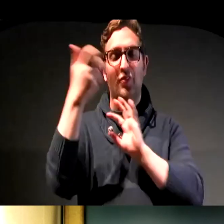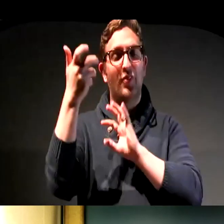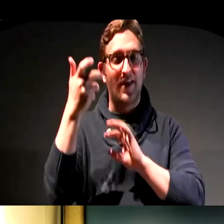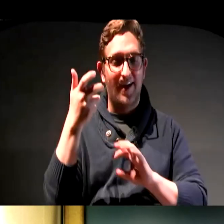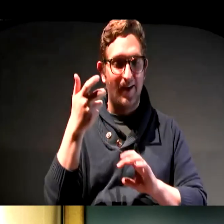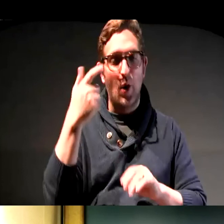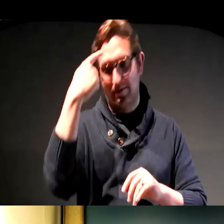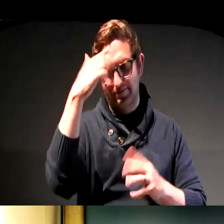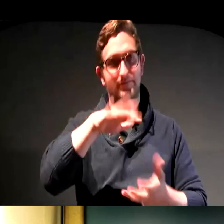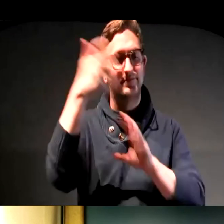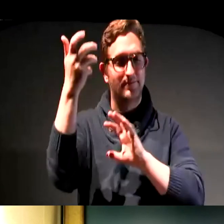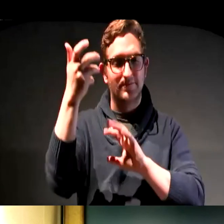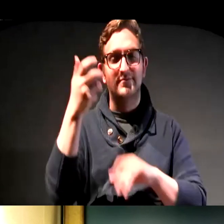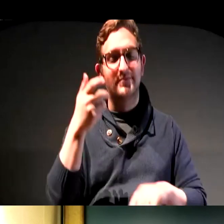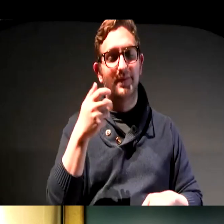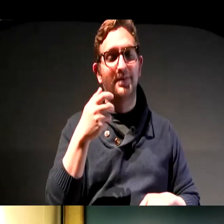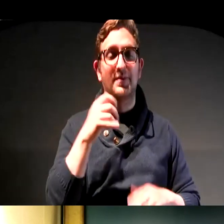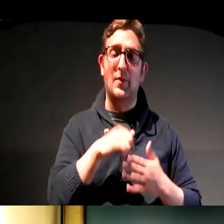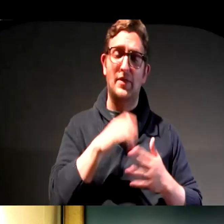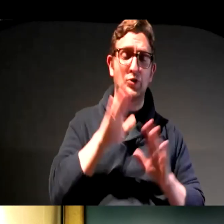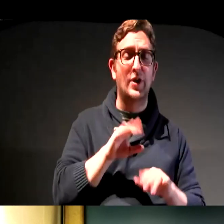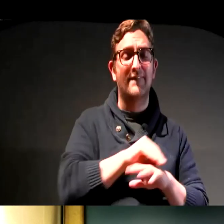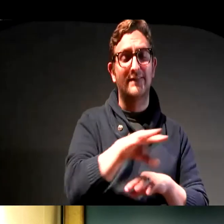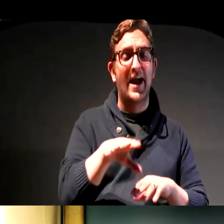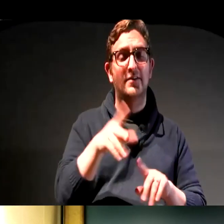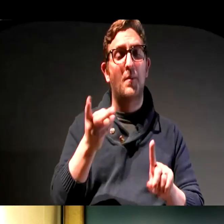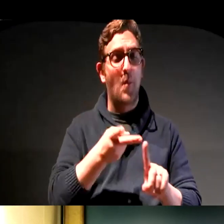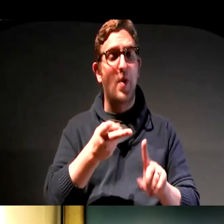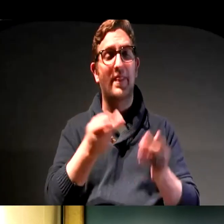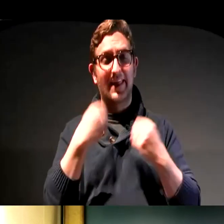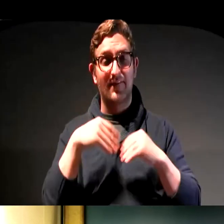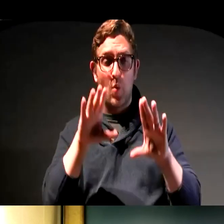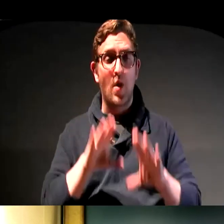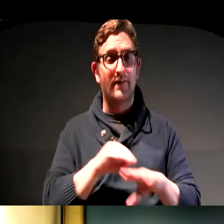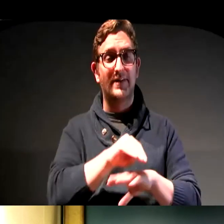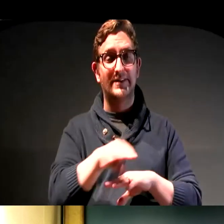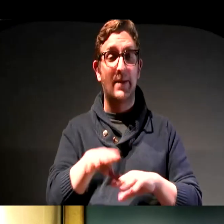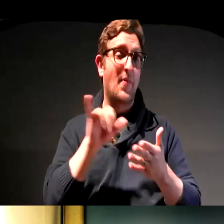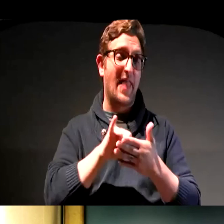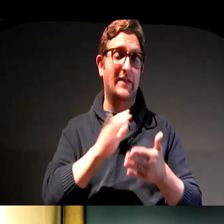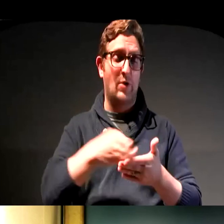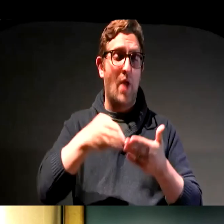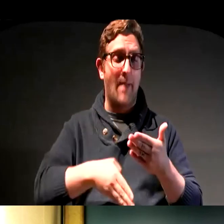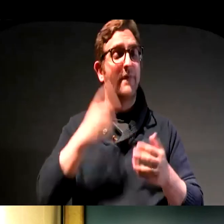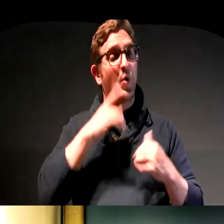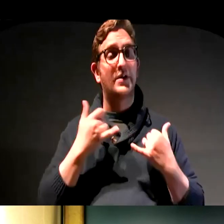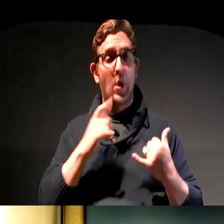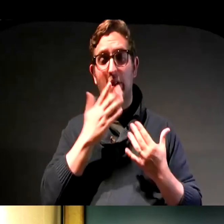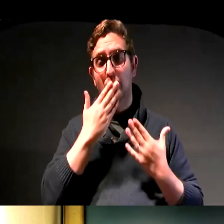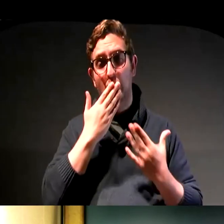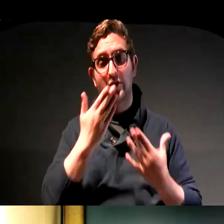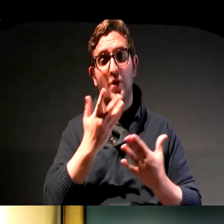That's really, really good advice. Both of you have given us wonderful advice. That's our wrap for today. I really appreciate both